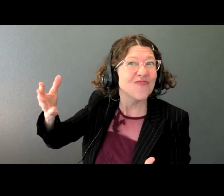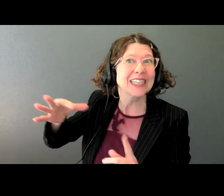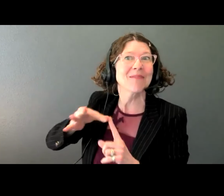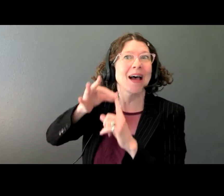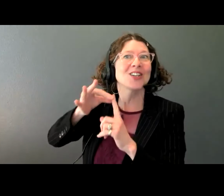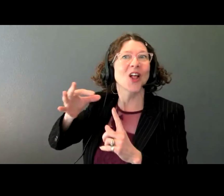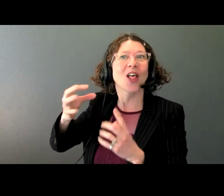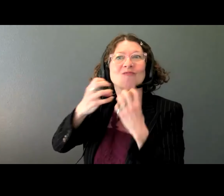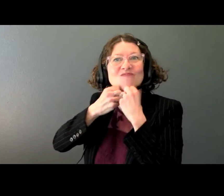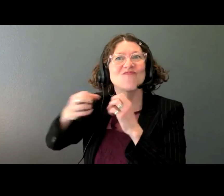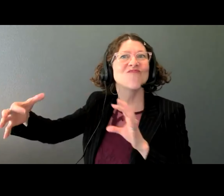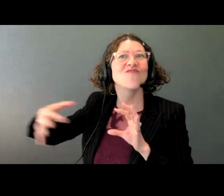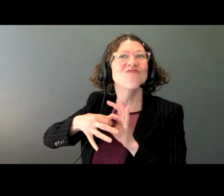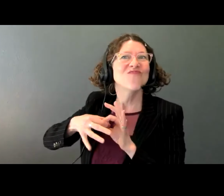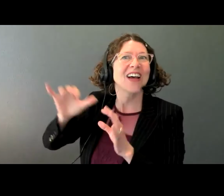heart. Thank you.